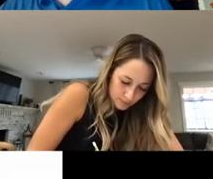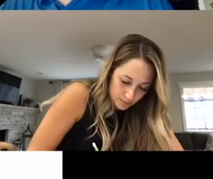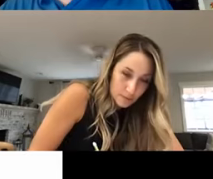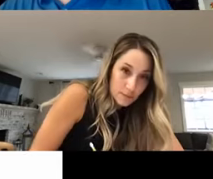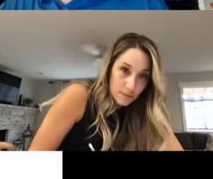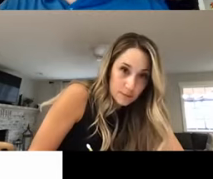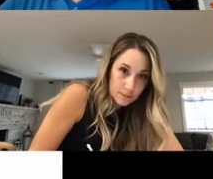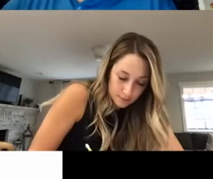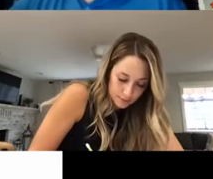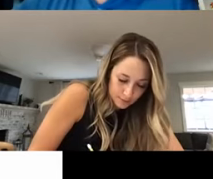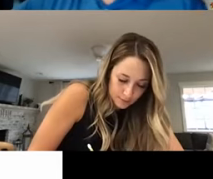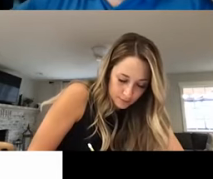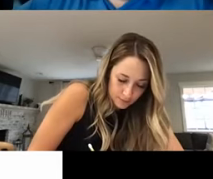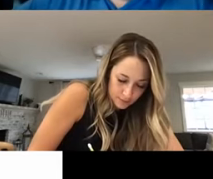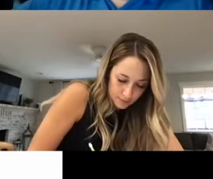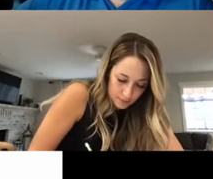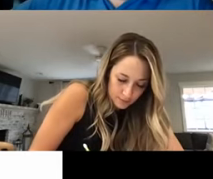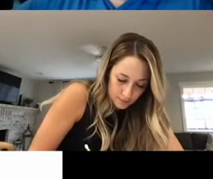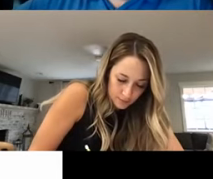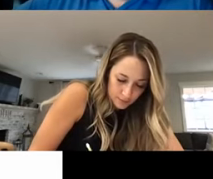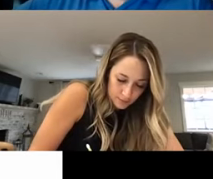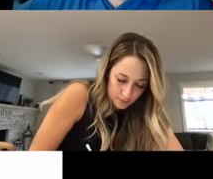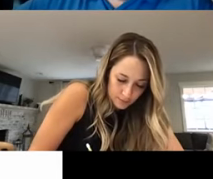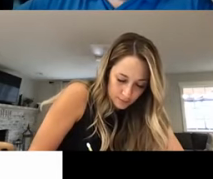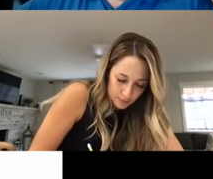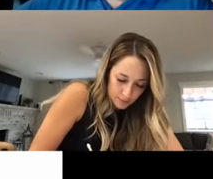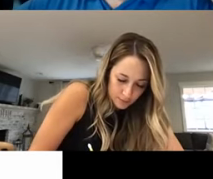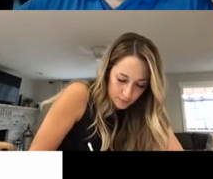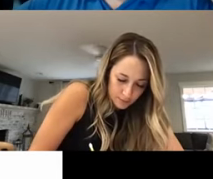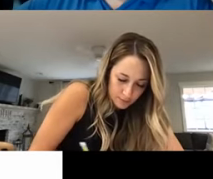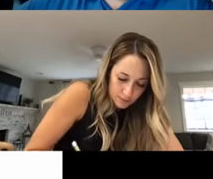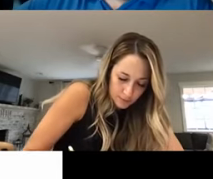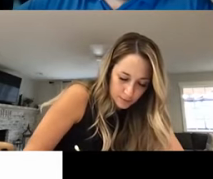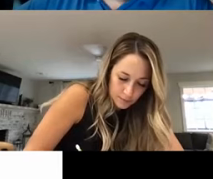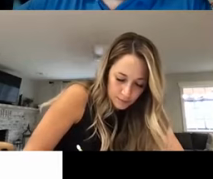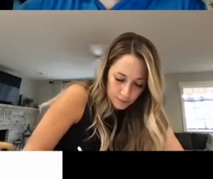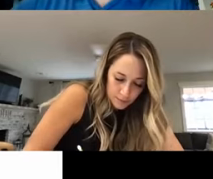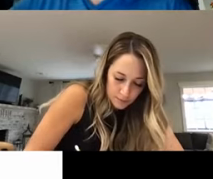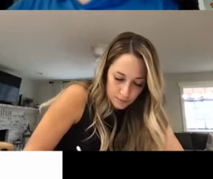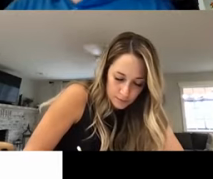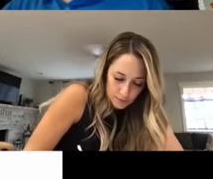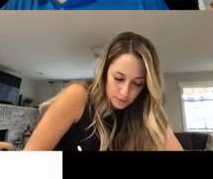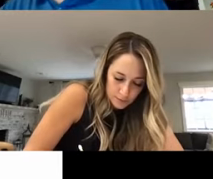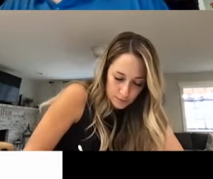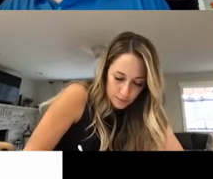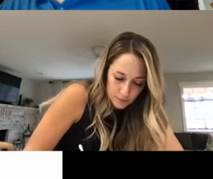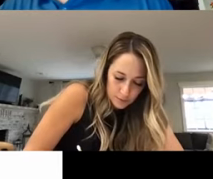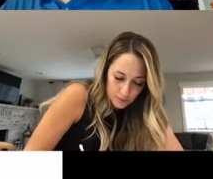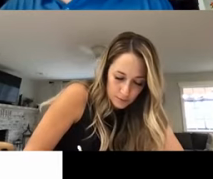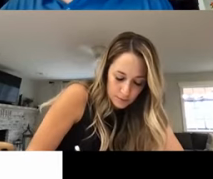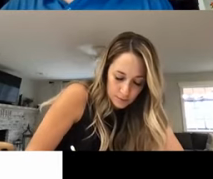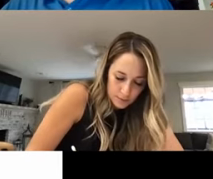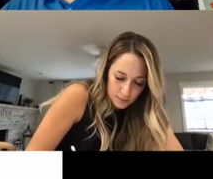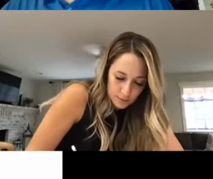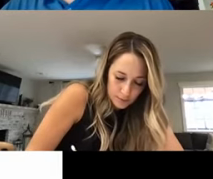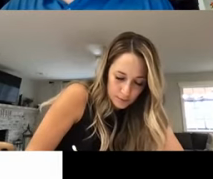it is more accurate to say that one gene gives us the code and the information for making one polypeptide. So if you